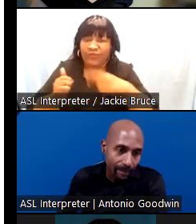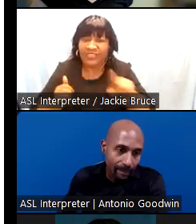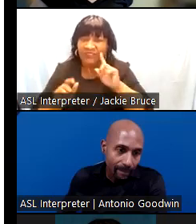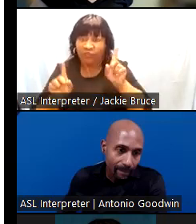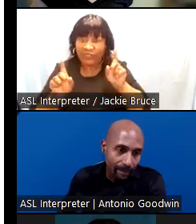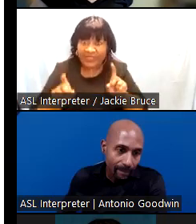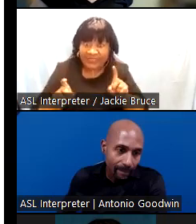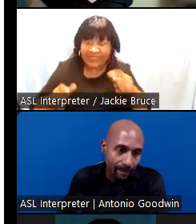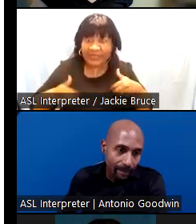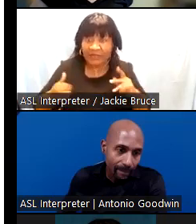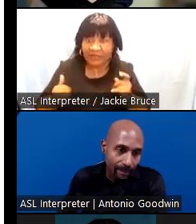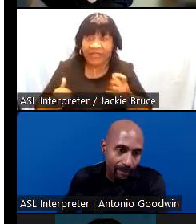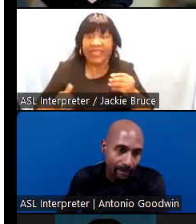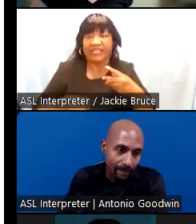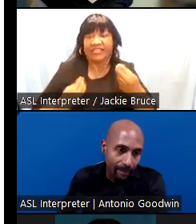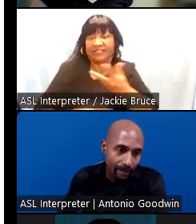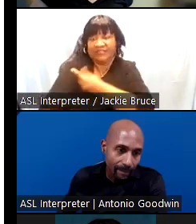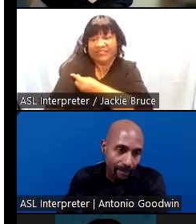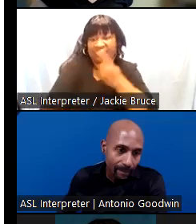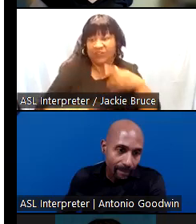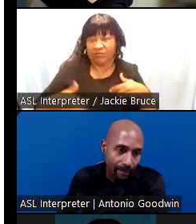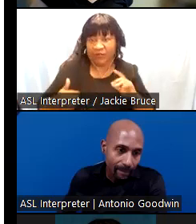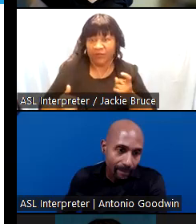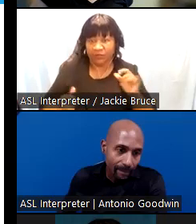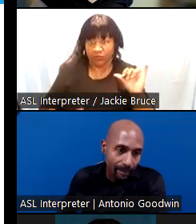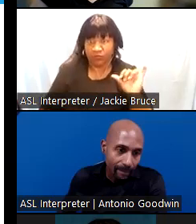and vaccines.